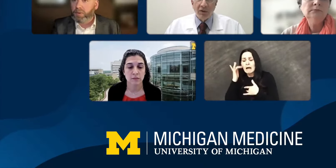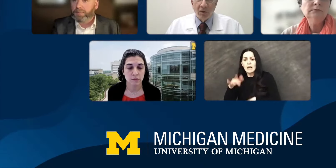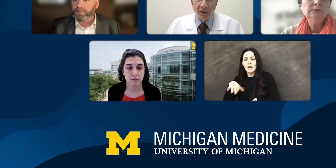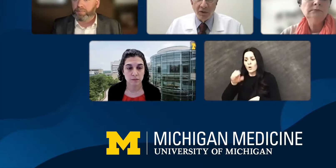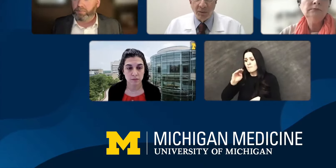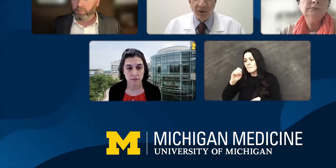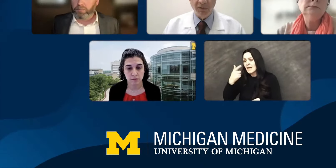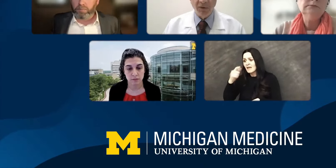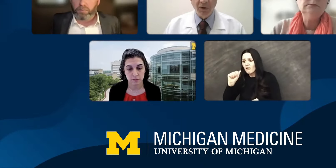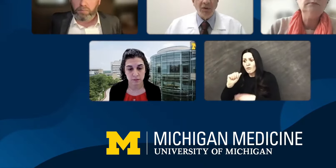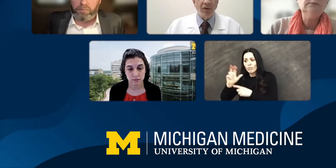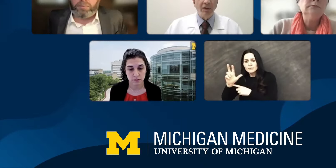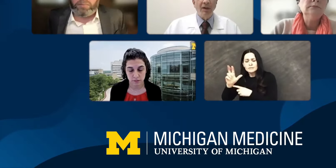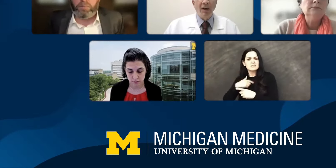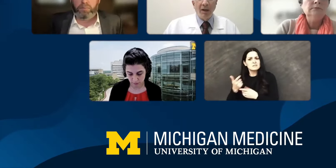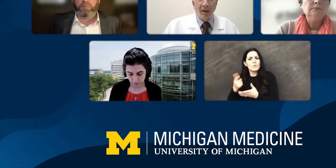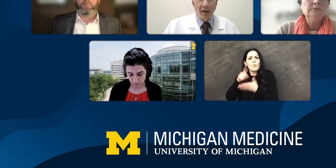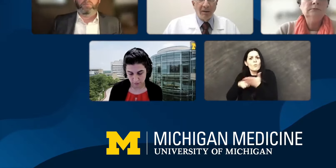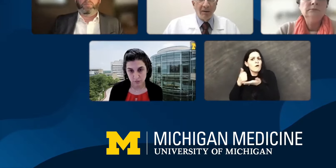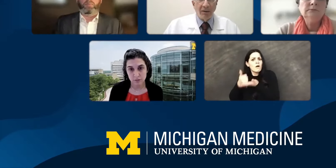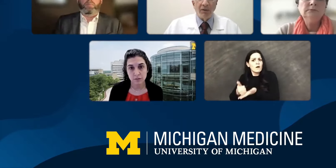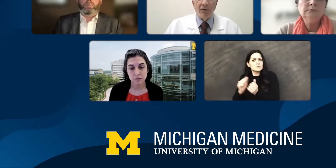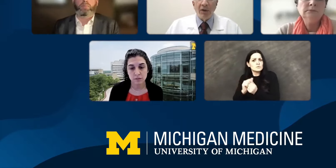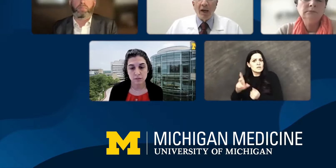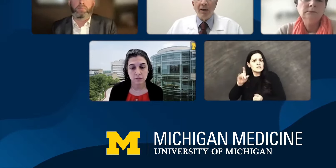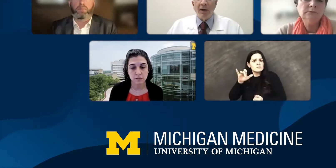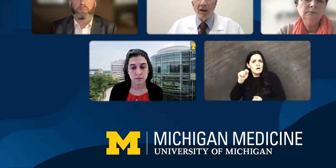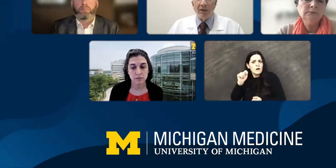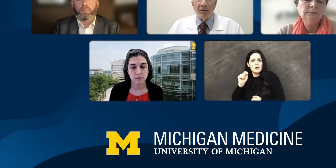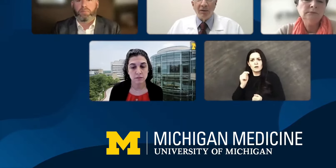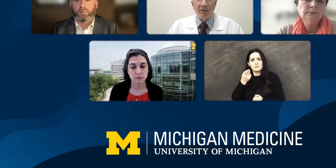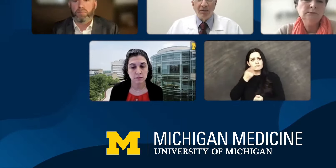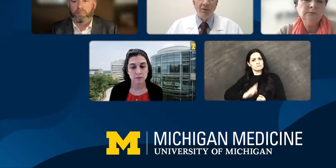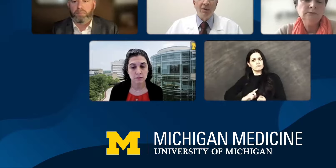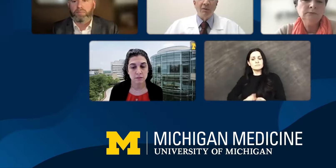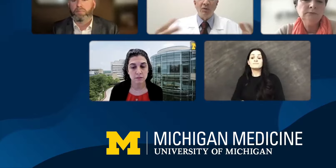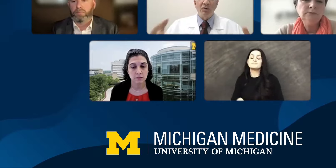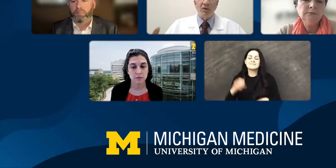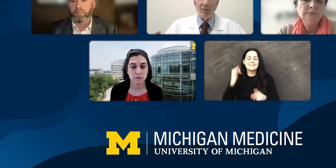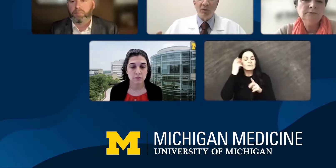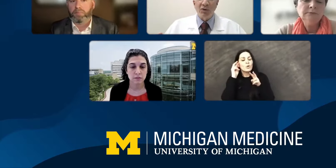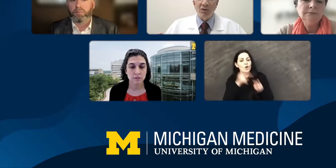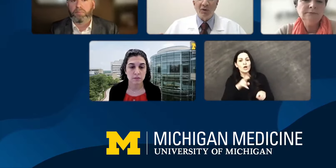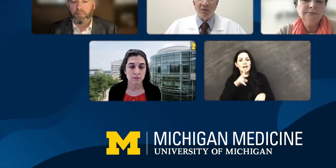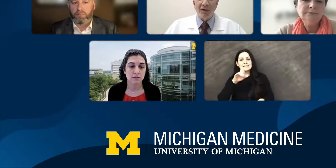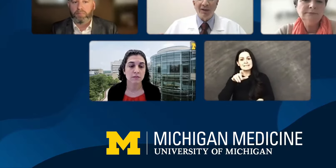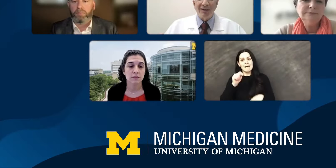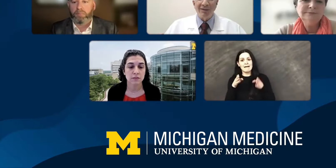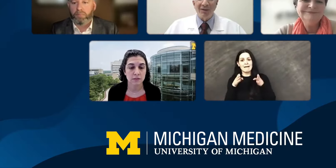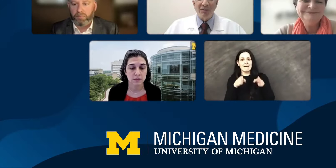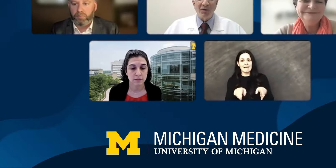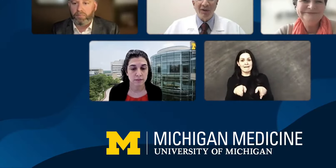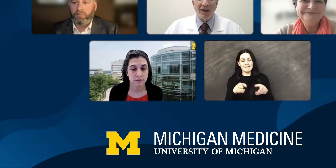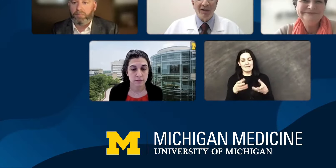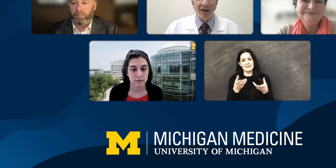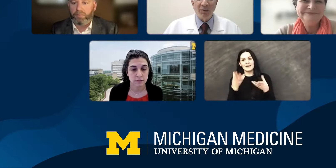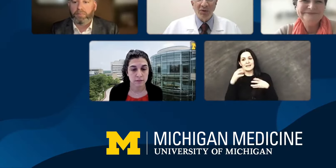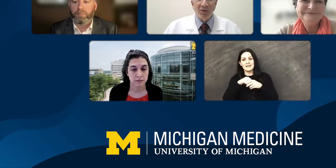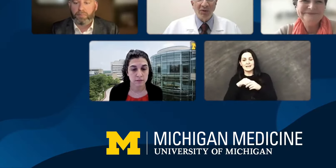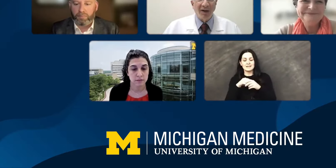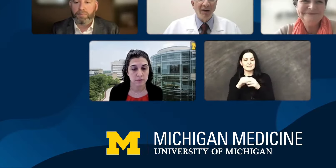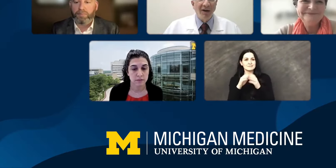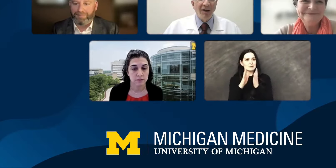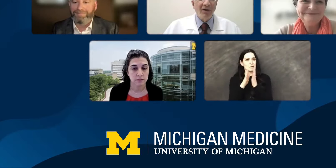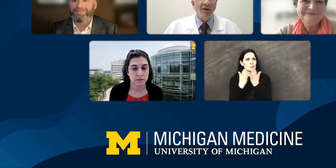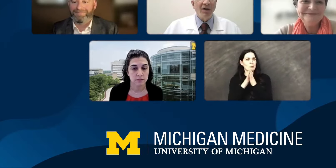that's a good question, because if you go to the diet aisle of what we used to call a bookstore, which I think is more of an online